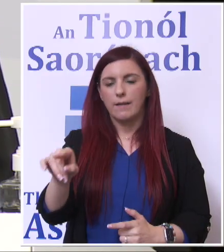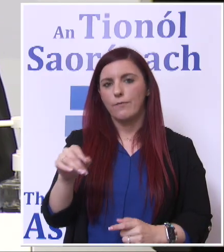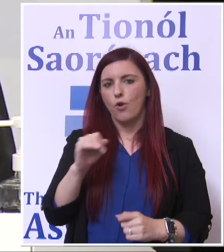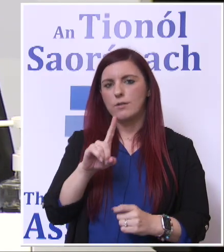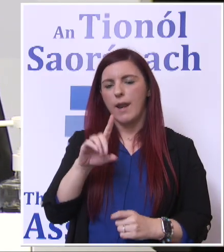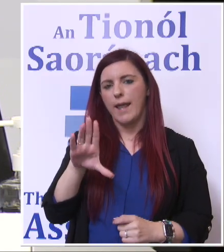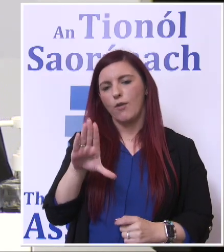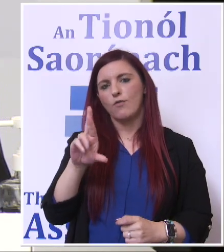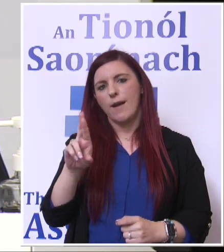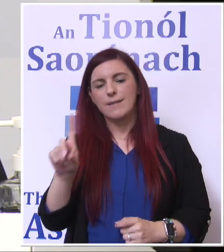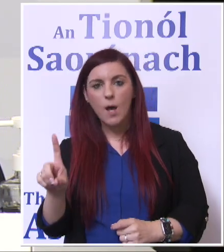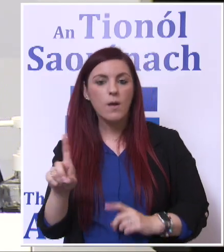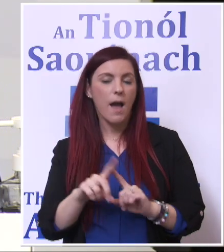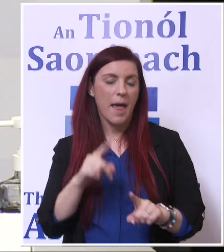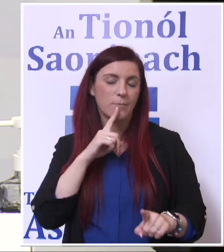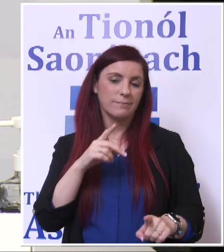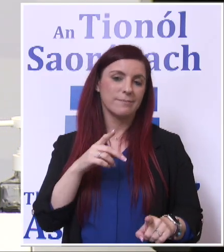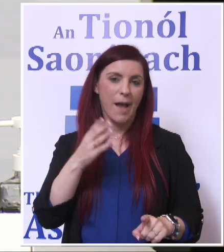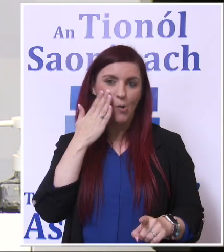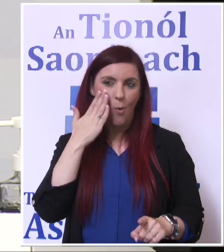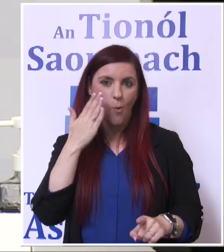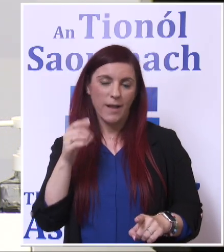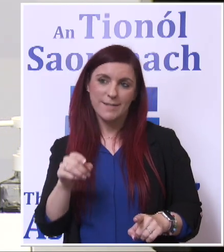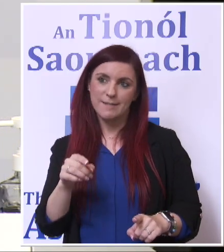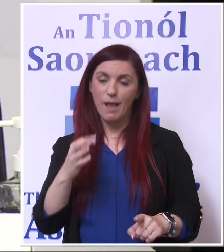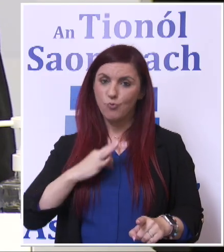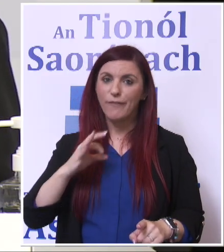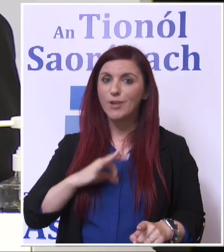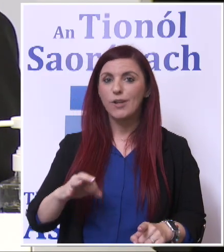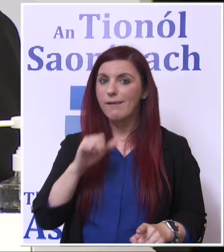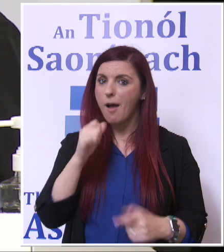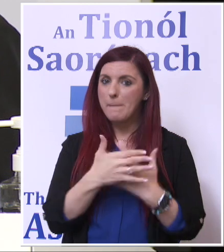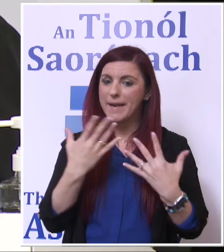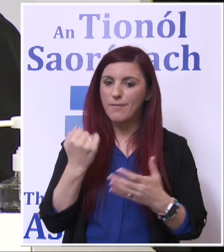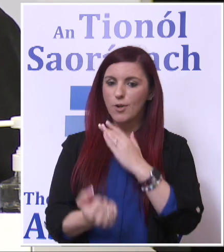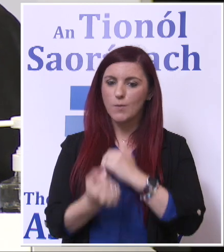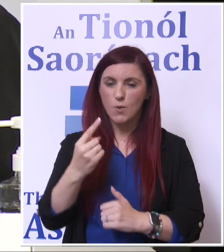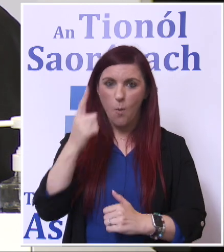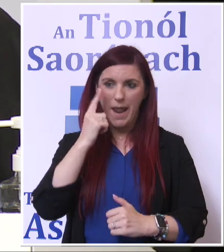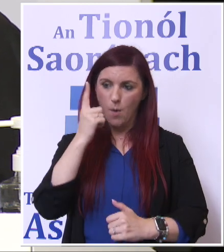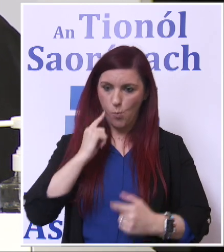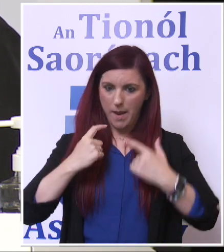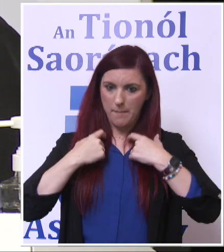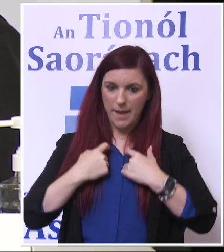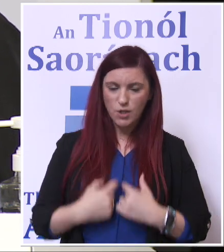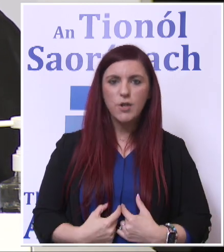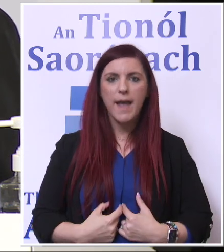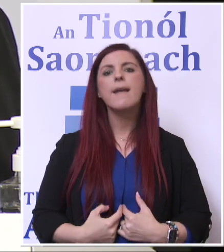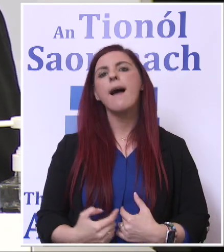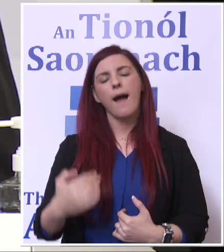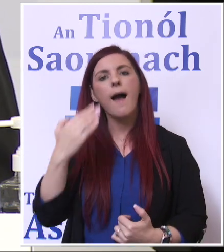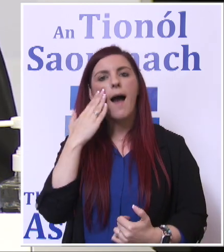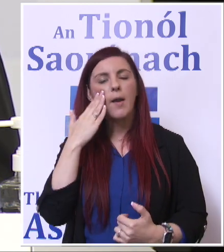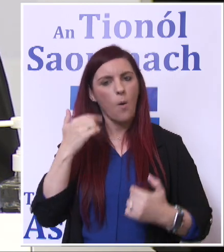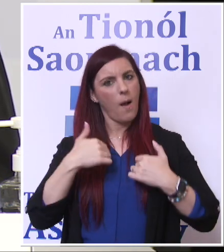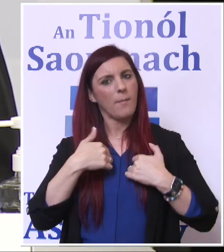much aware it is a privilege not afforded to many. So when I put this chain on, I know that I'm